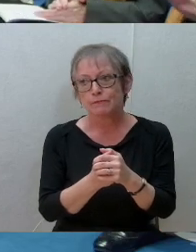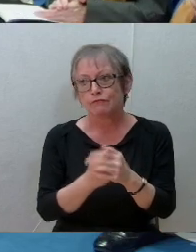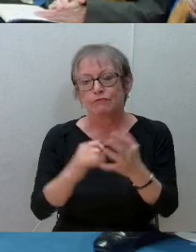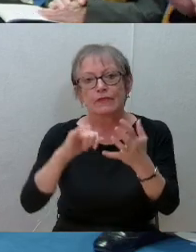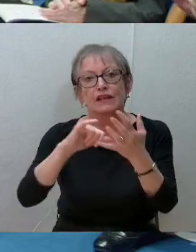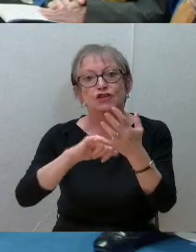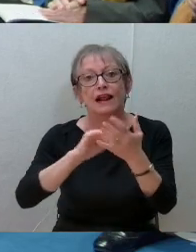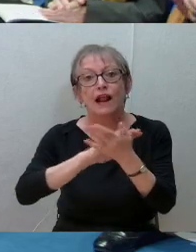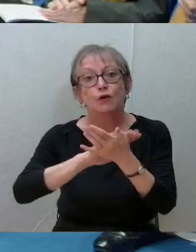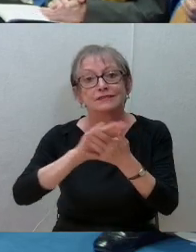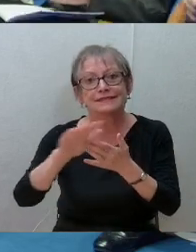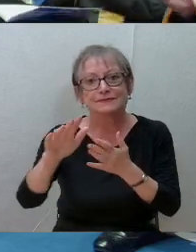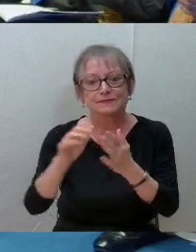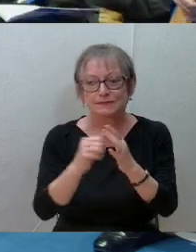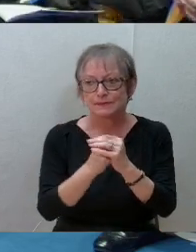Shannon Houston.